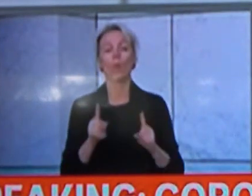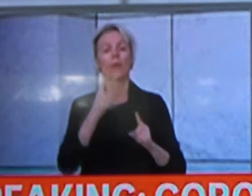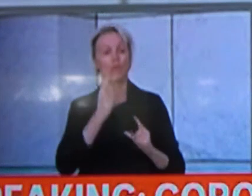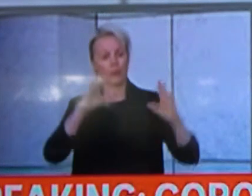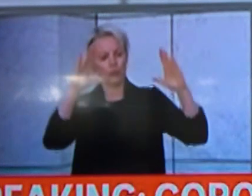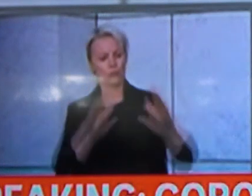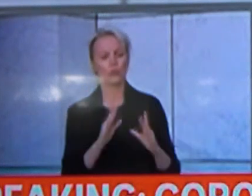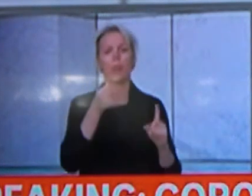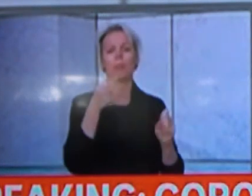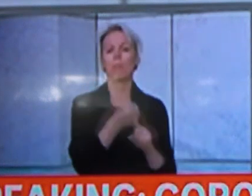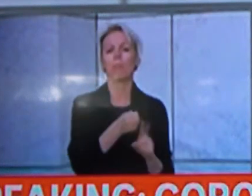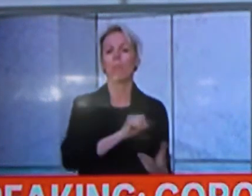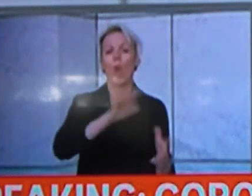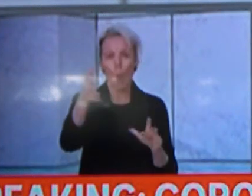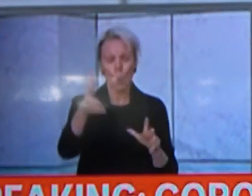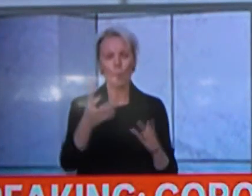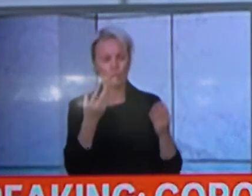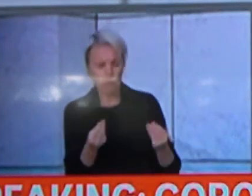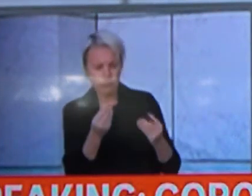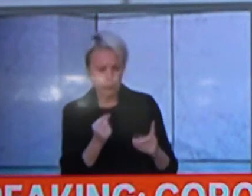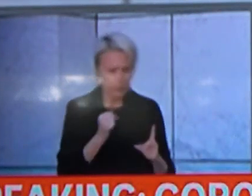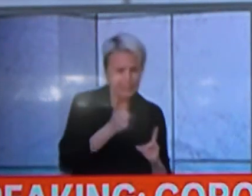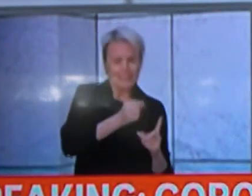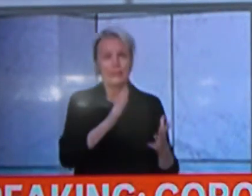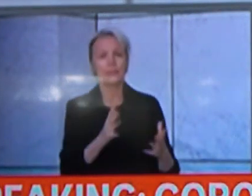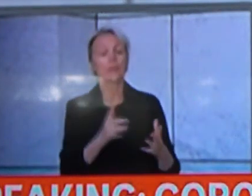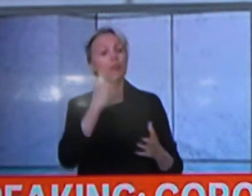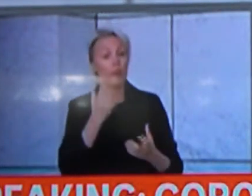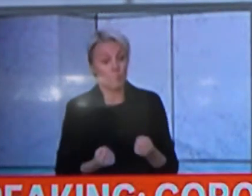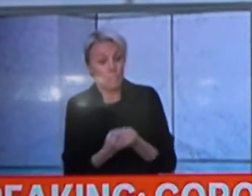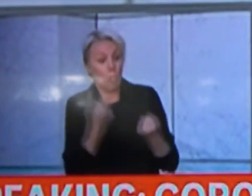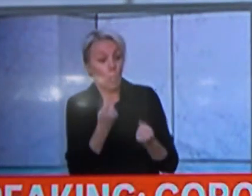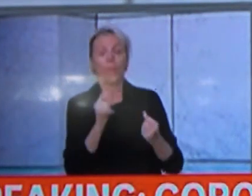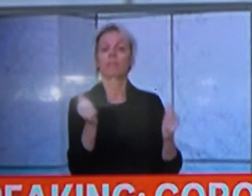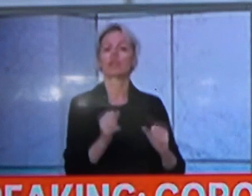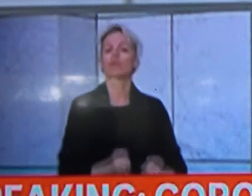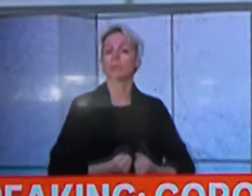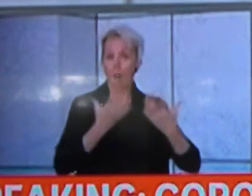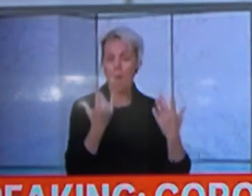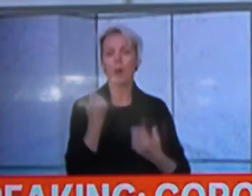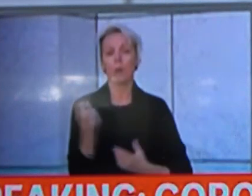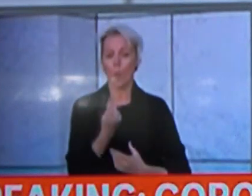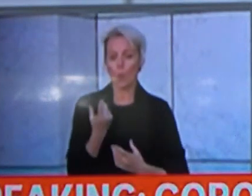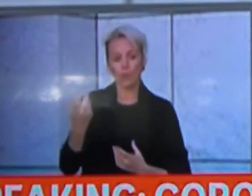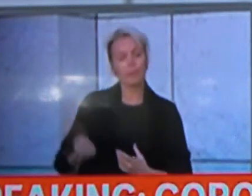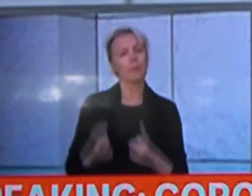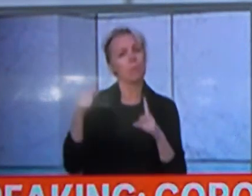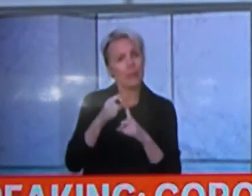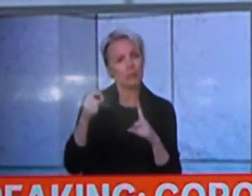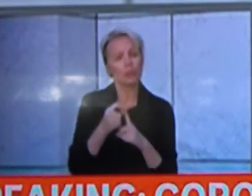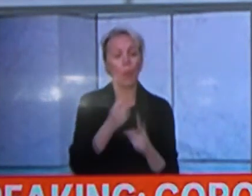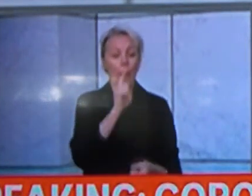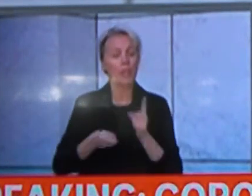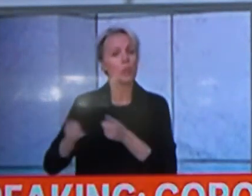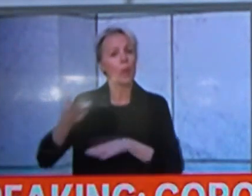blow, enhancing our safety net to support Australian retirees, support Australian pensioners, support Australian